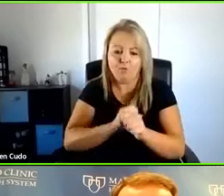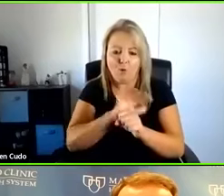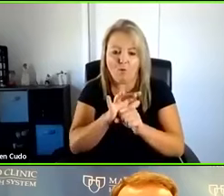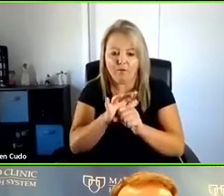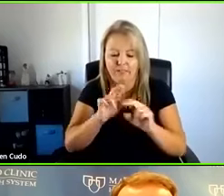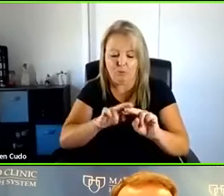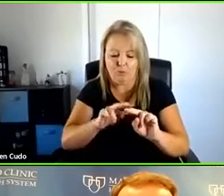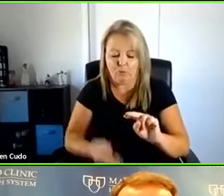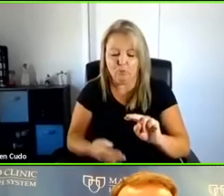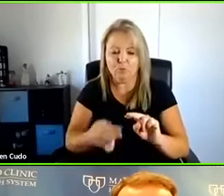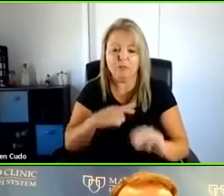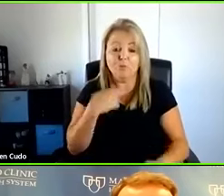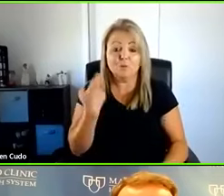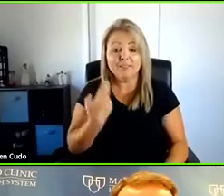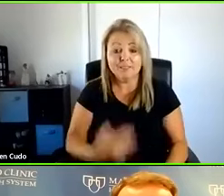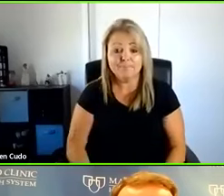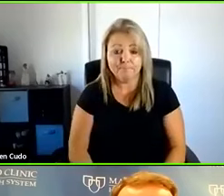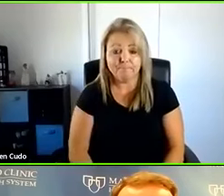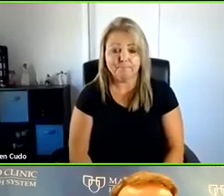reducing risk.